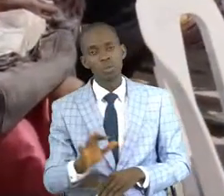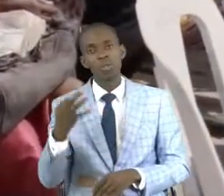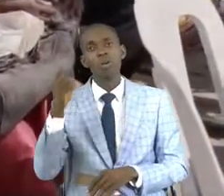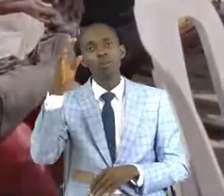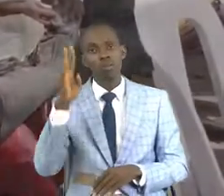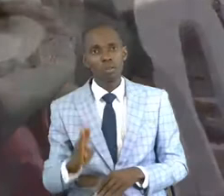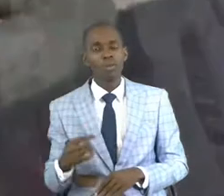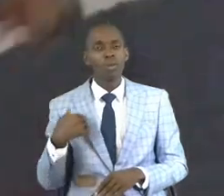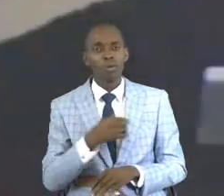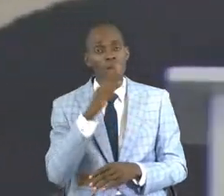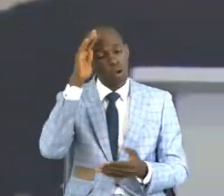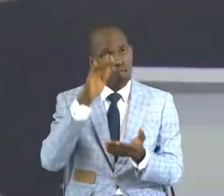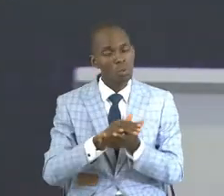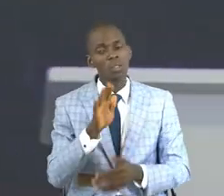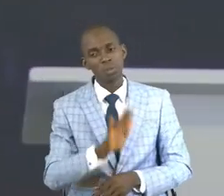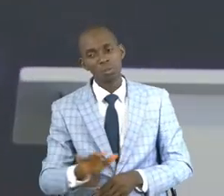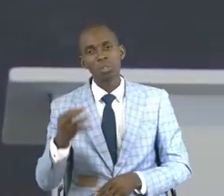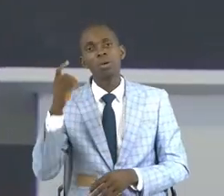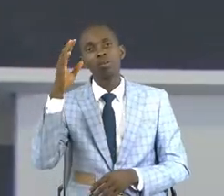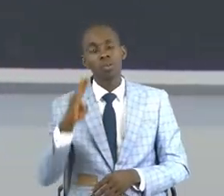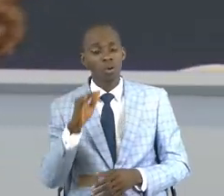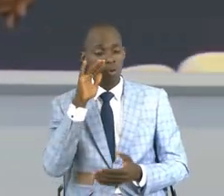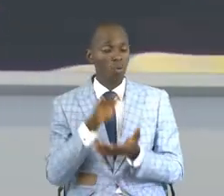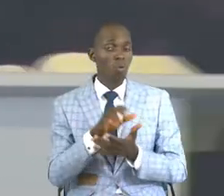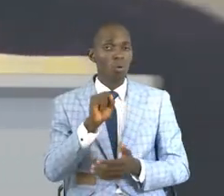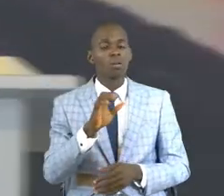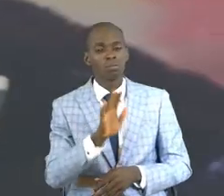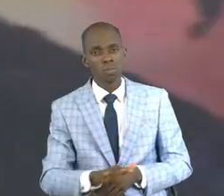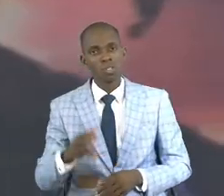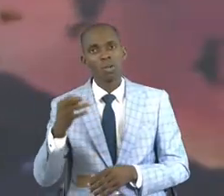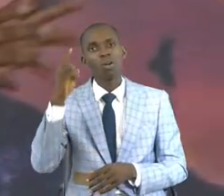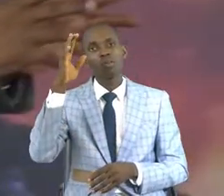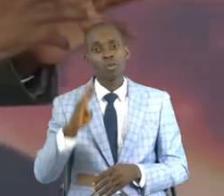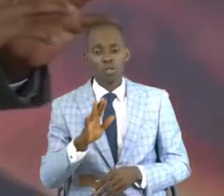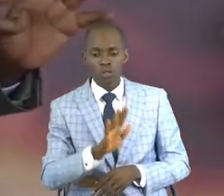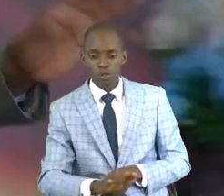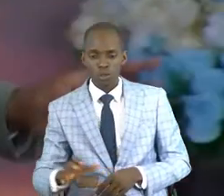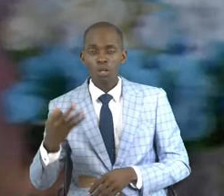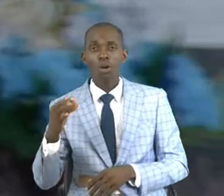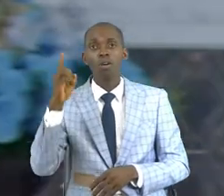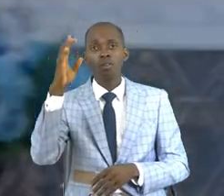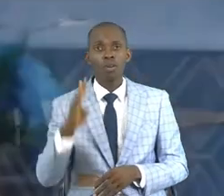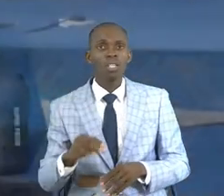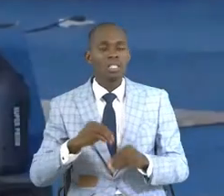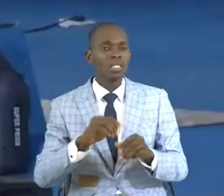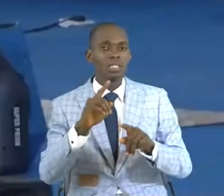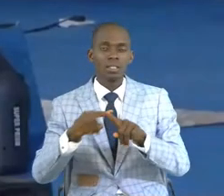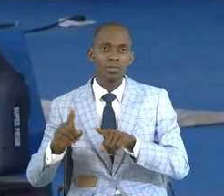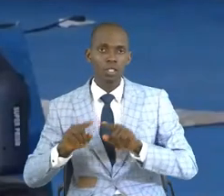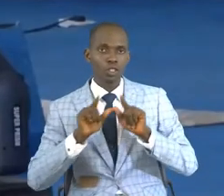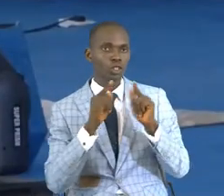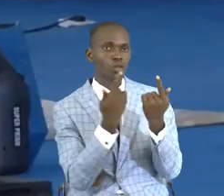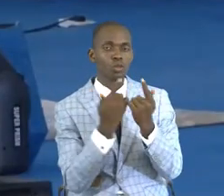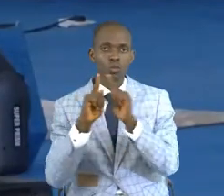husbands, children of God. We're wives, children of God. Children of God in every category. And